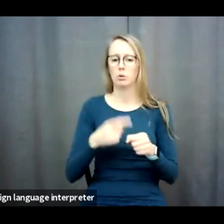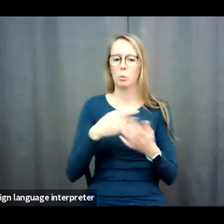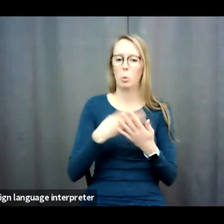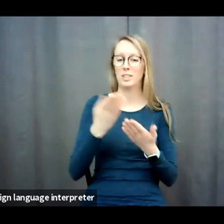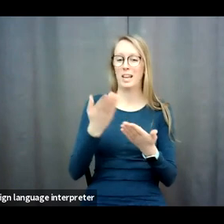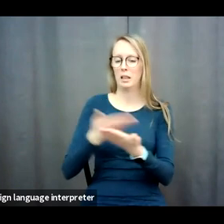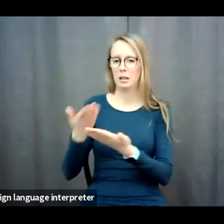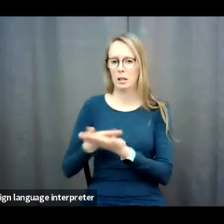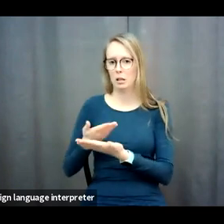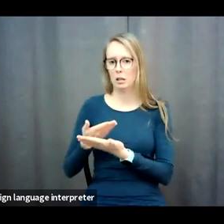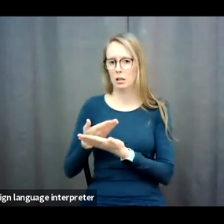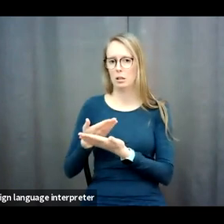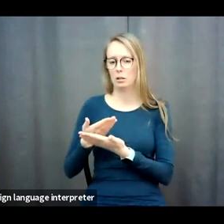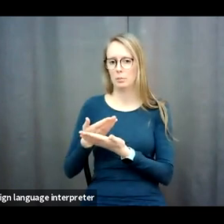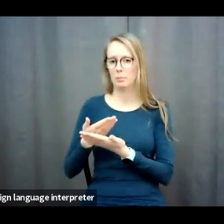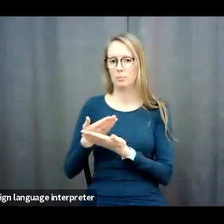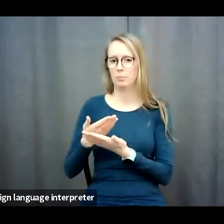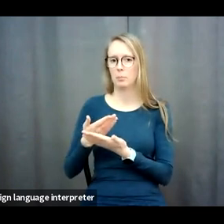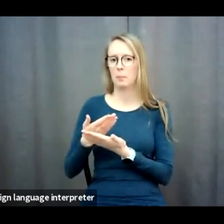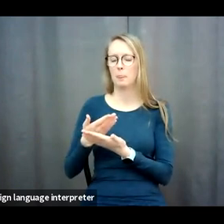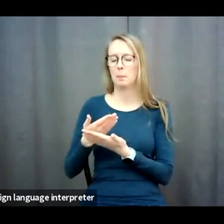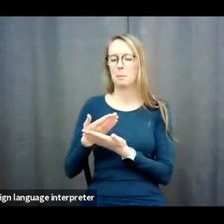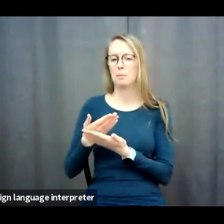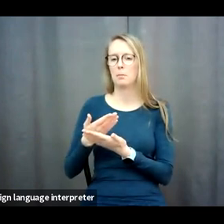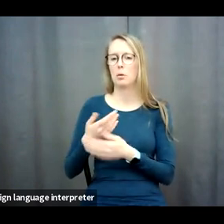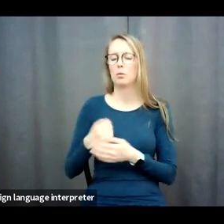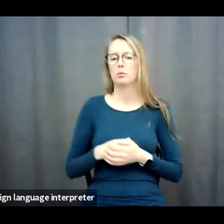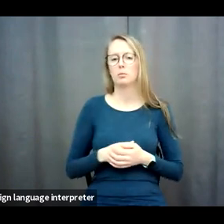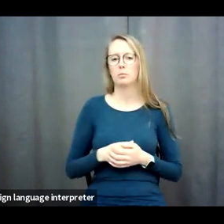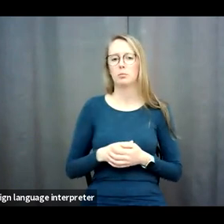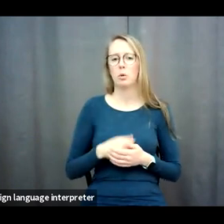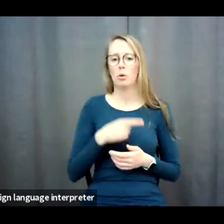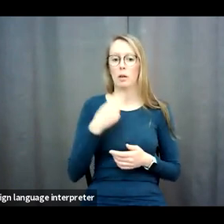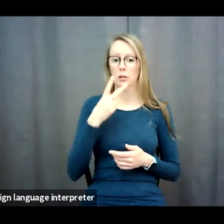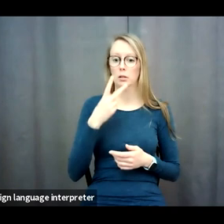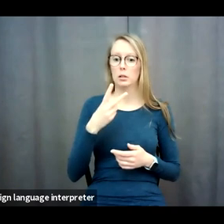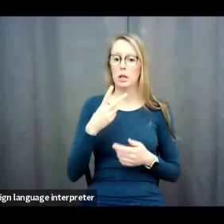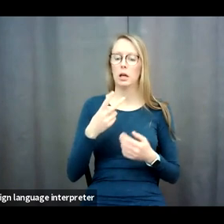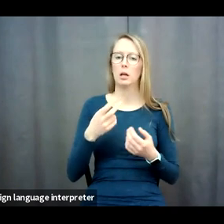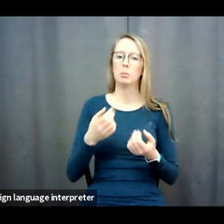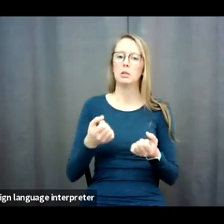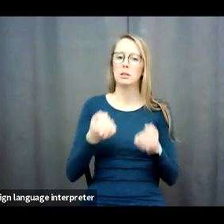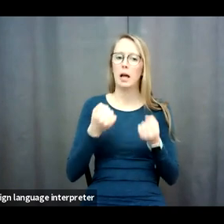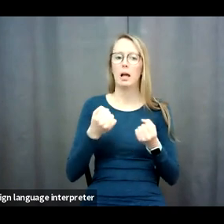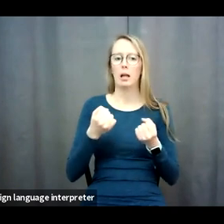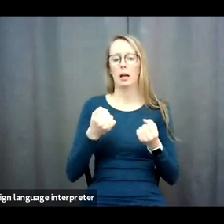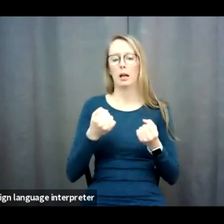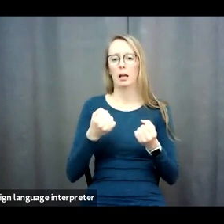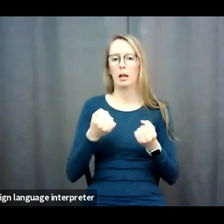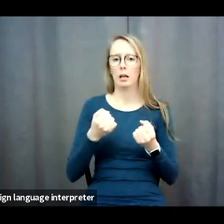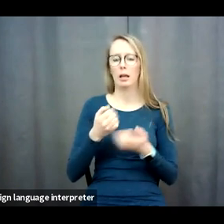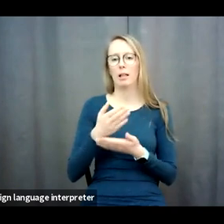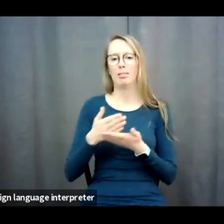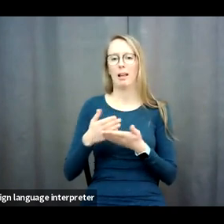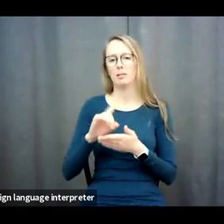ways, set a very strong stage for the discussions that then came after